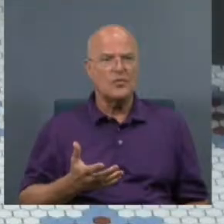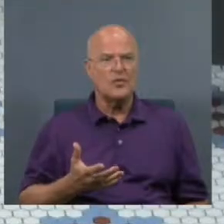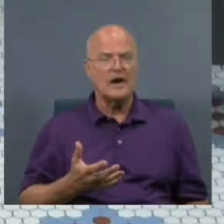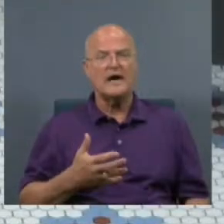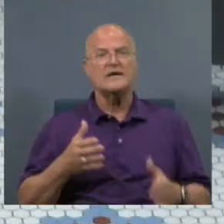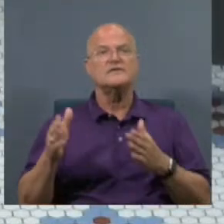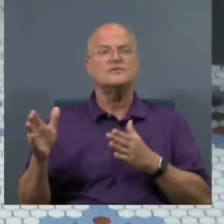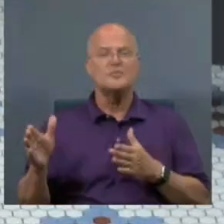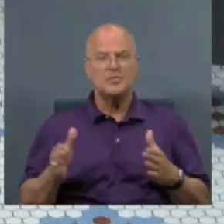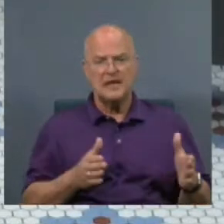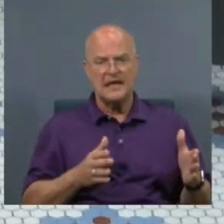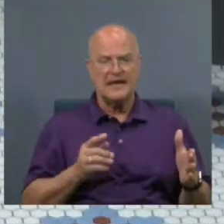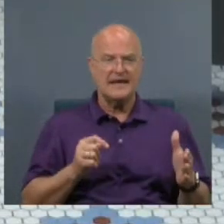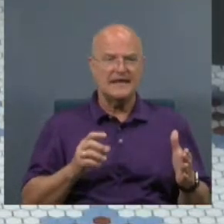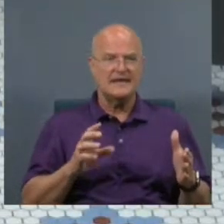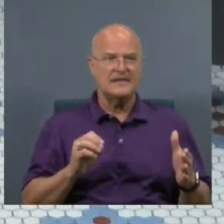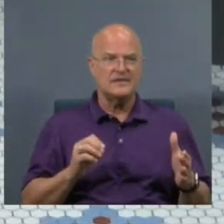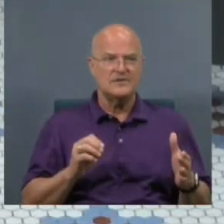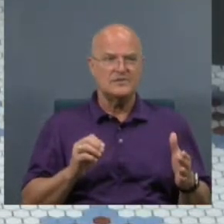do you plan to